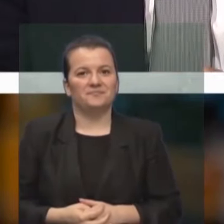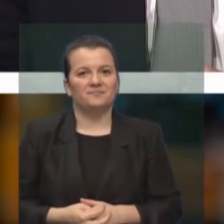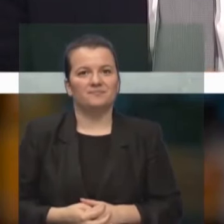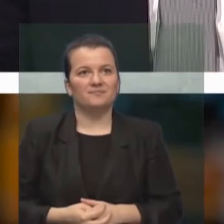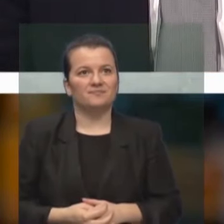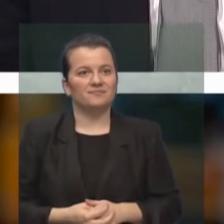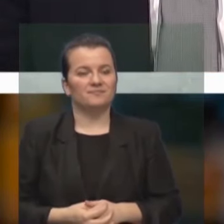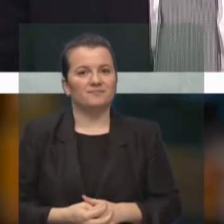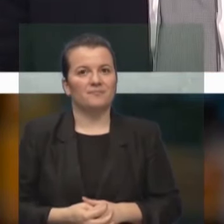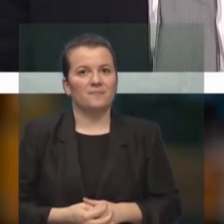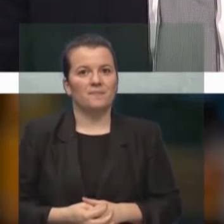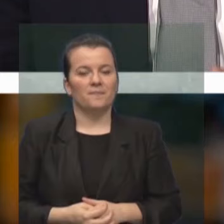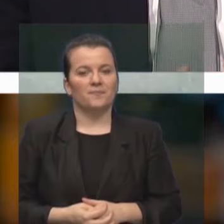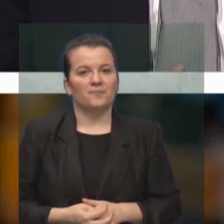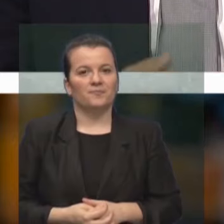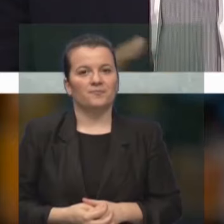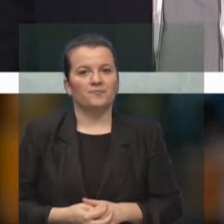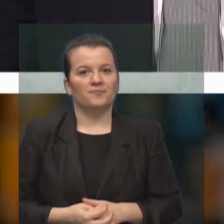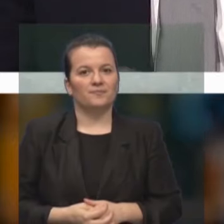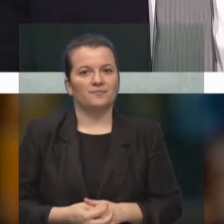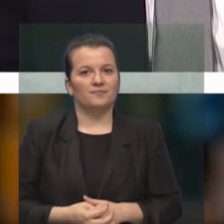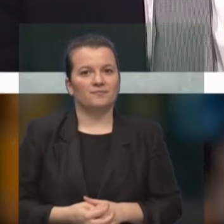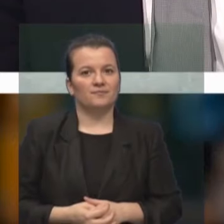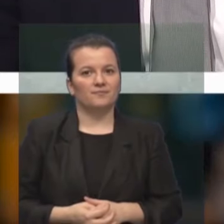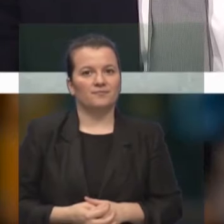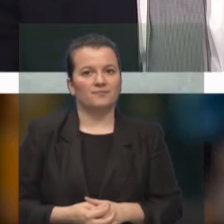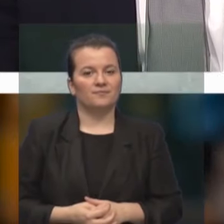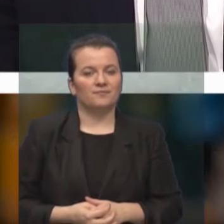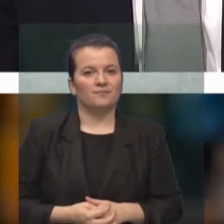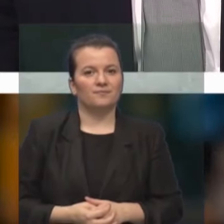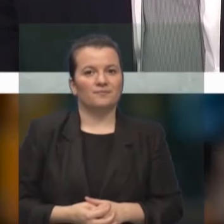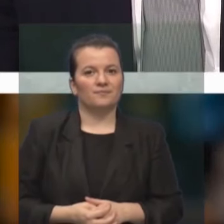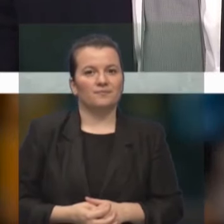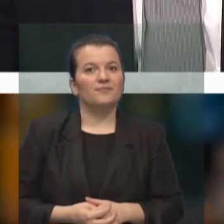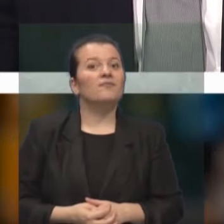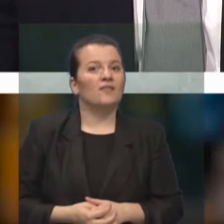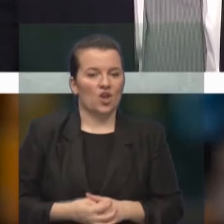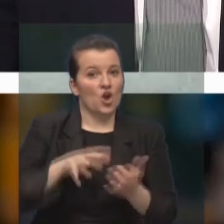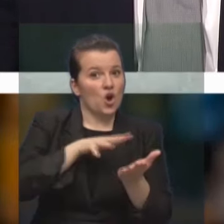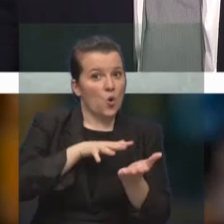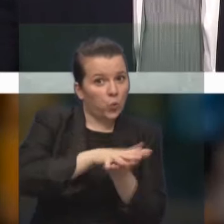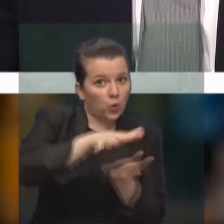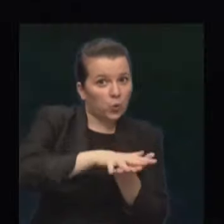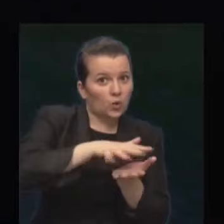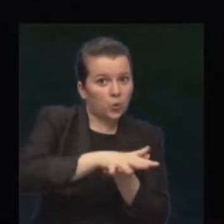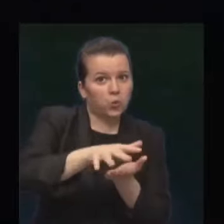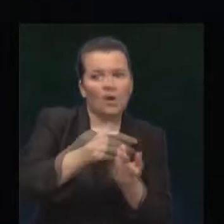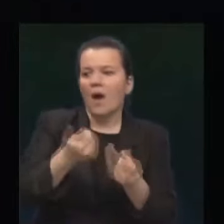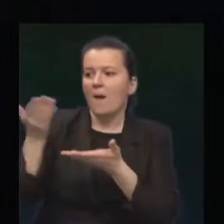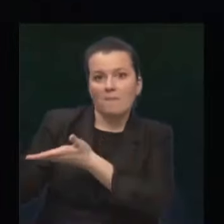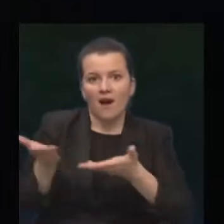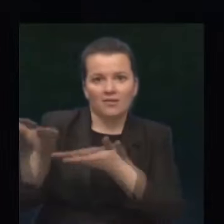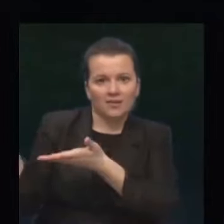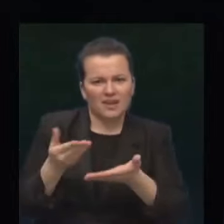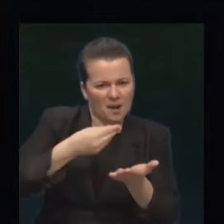we are facing a significantly higher increase in the cost of in price of raw materials. This is much